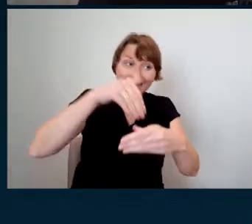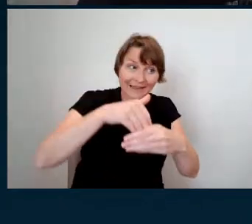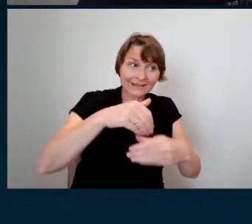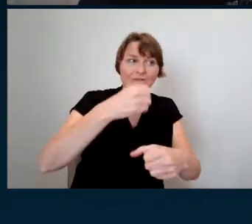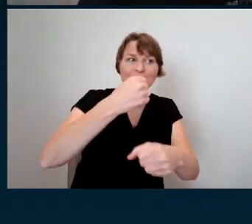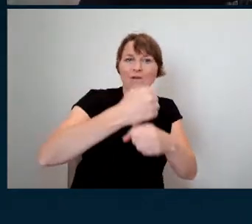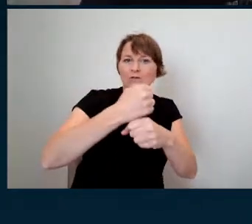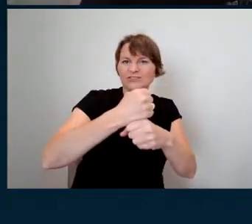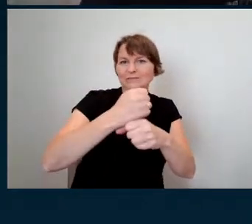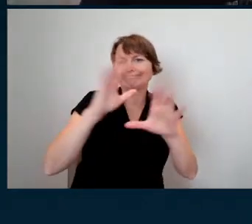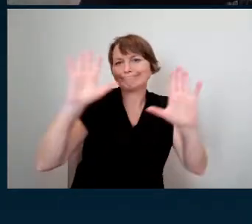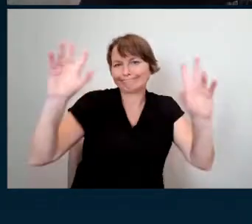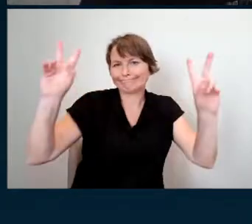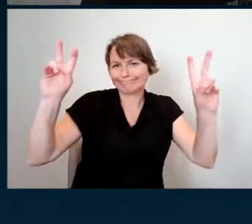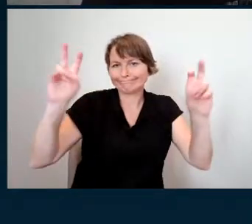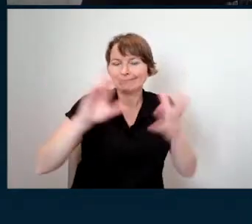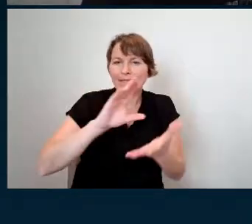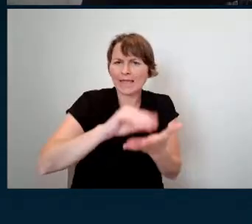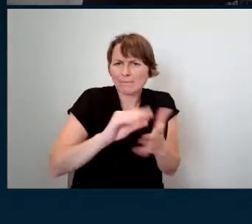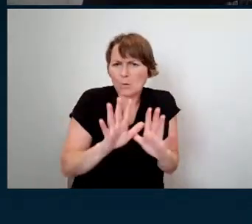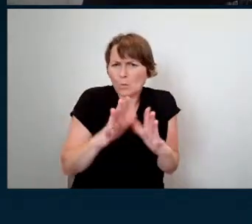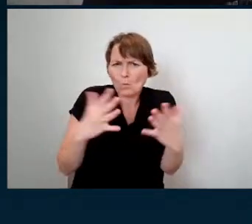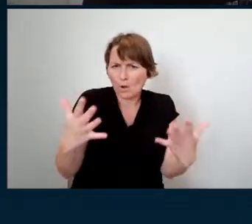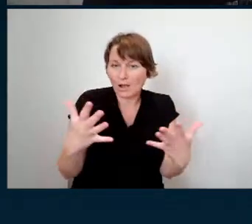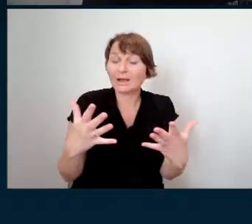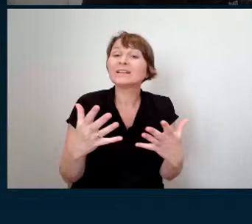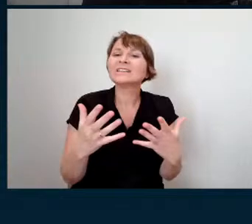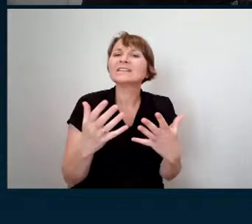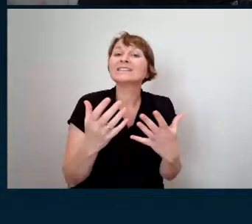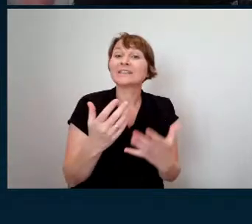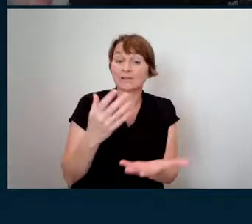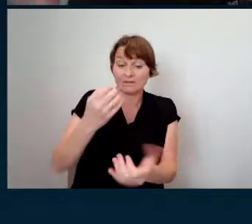you can have multiple functions in one function app.